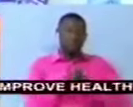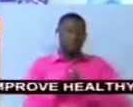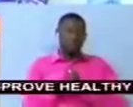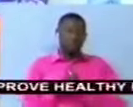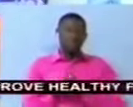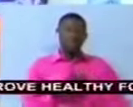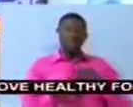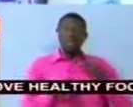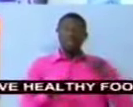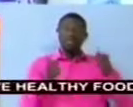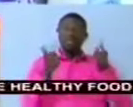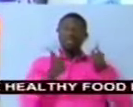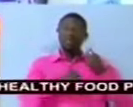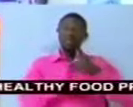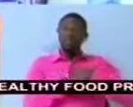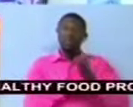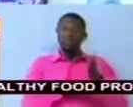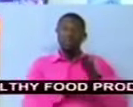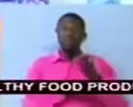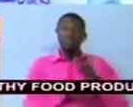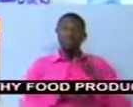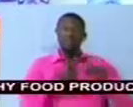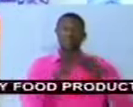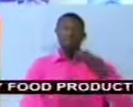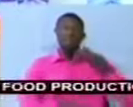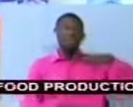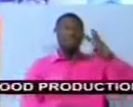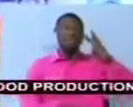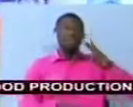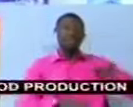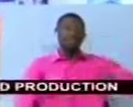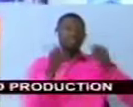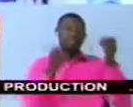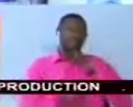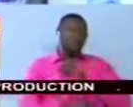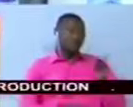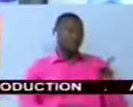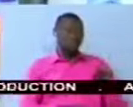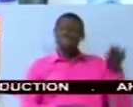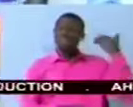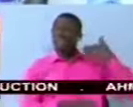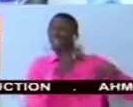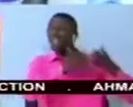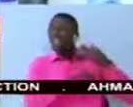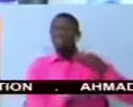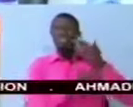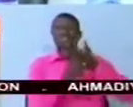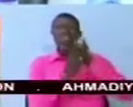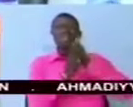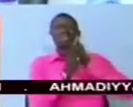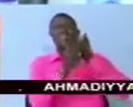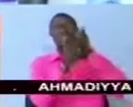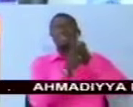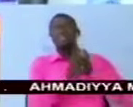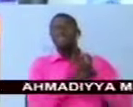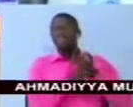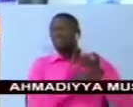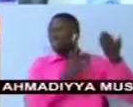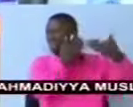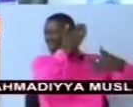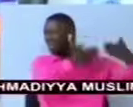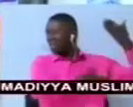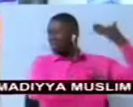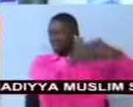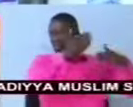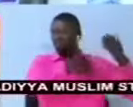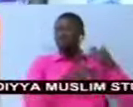fatte. I started $13,000. In the '80s. In the '80s. Ama ban year la te naka wa ci 80s la. But it was